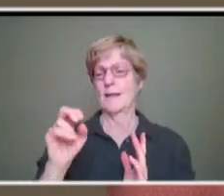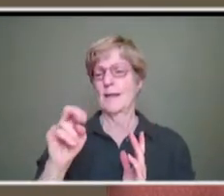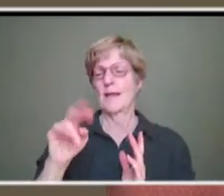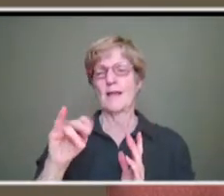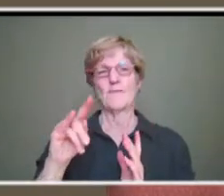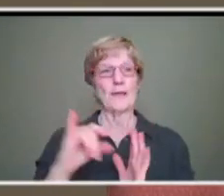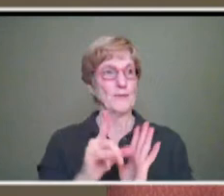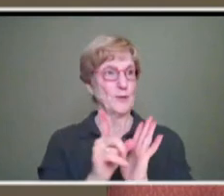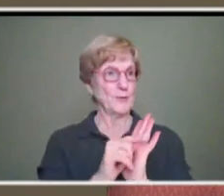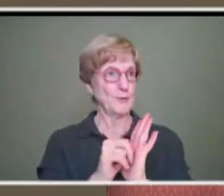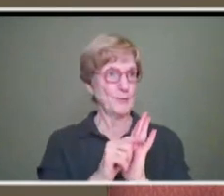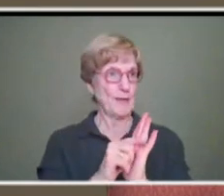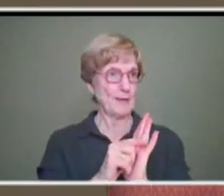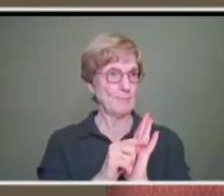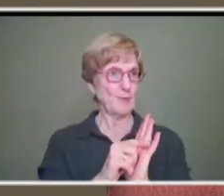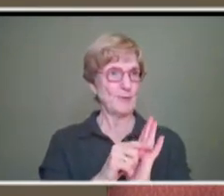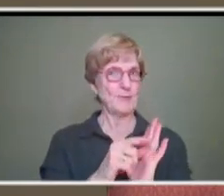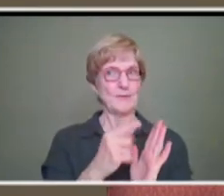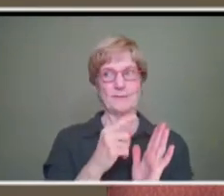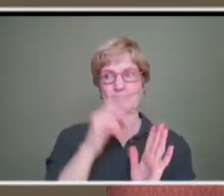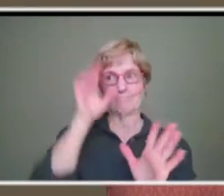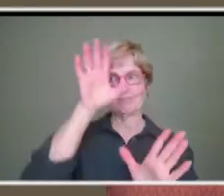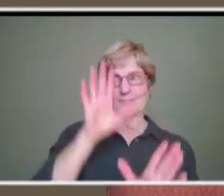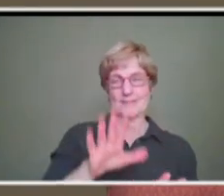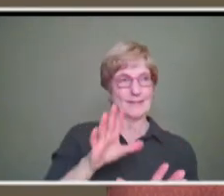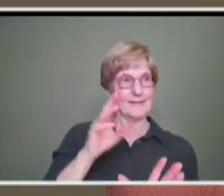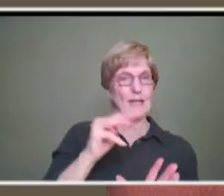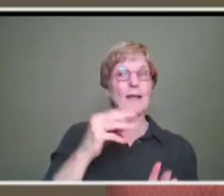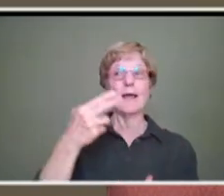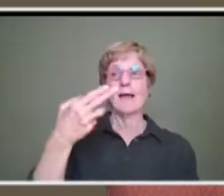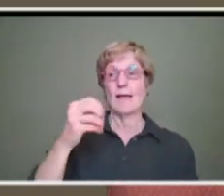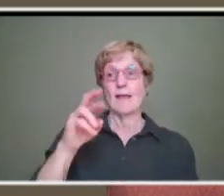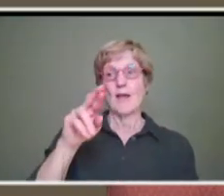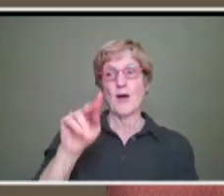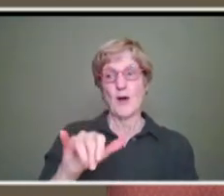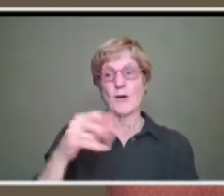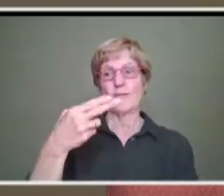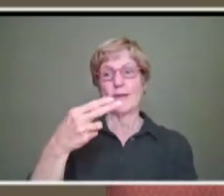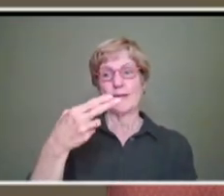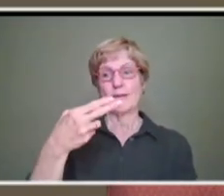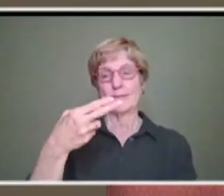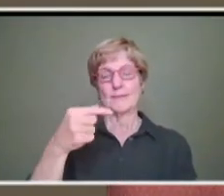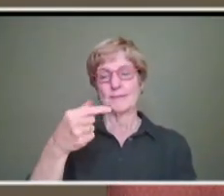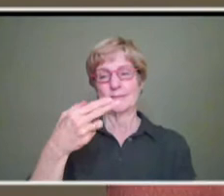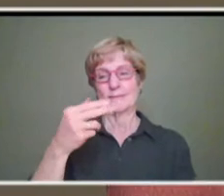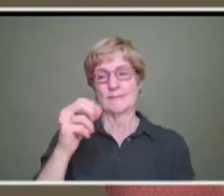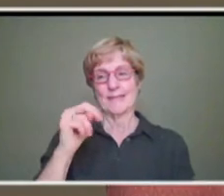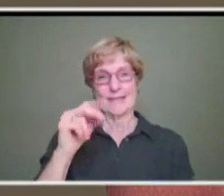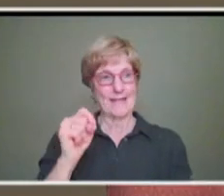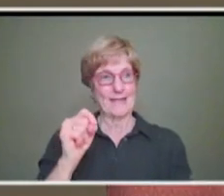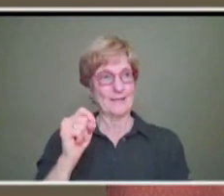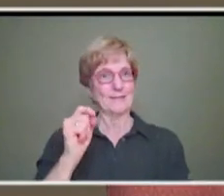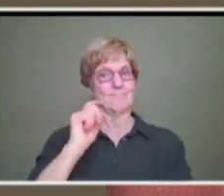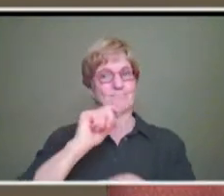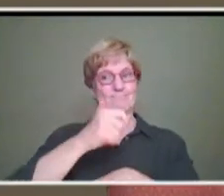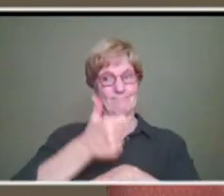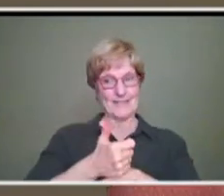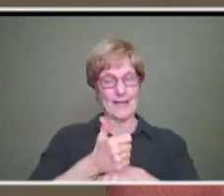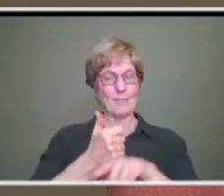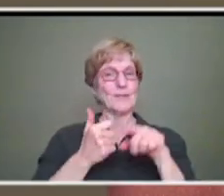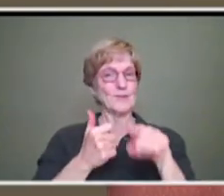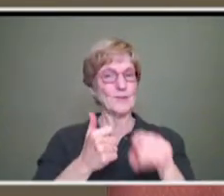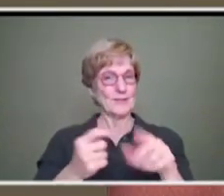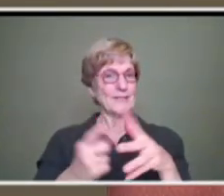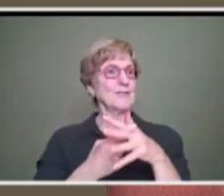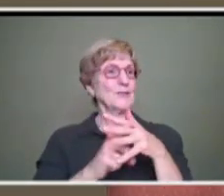recently and how Mr Harvey Gand had started um actually establishing and starting